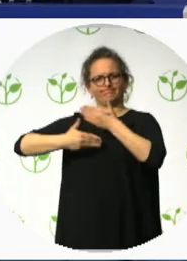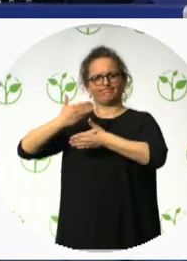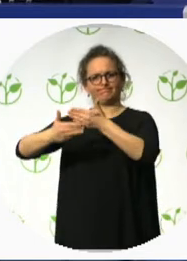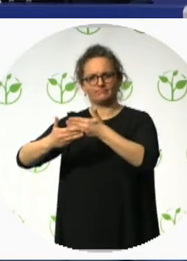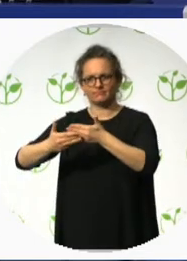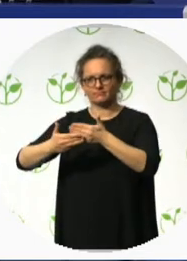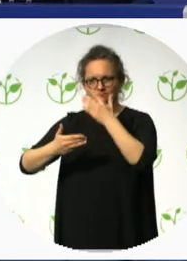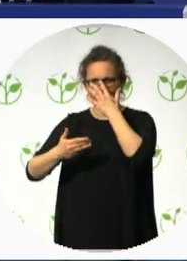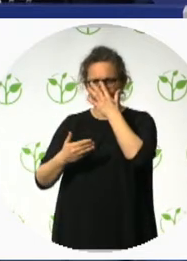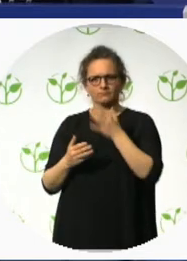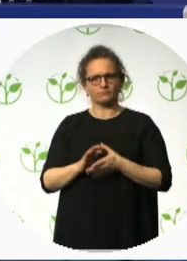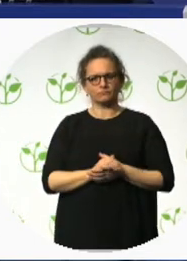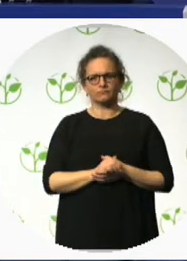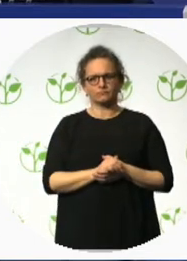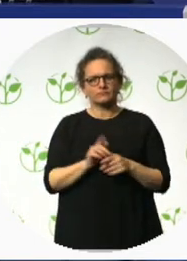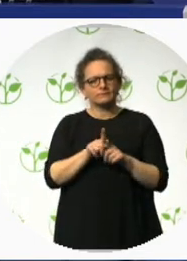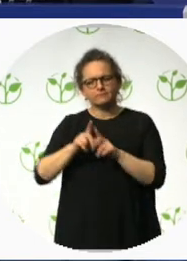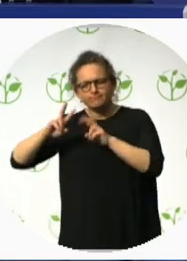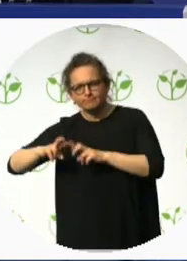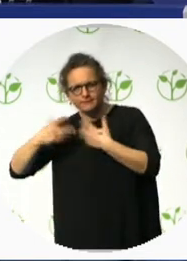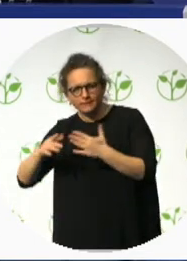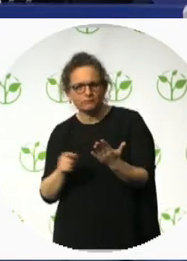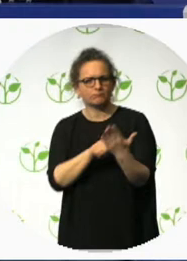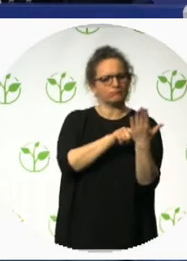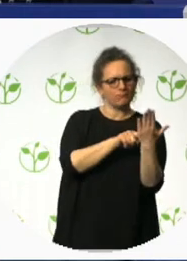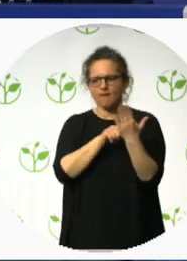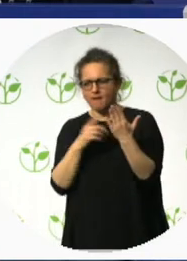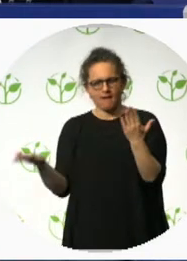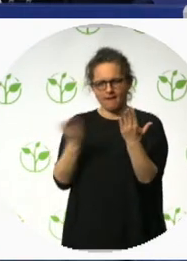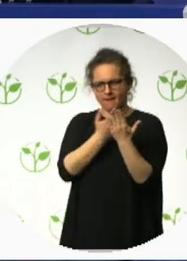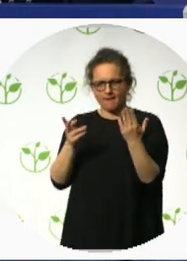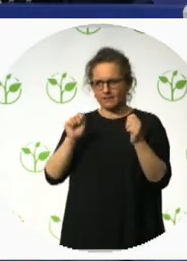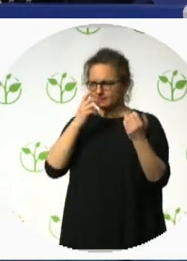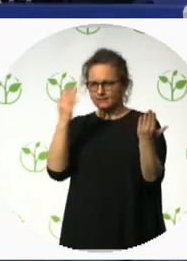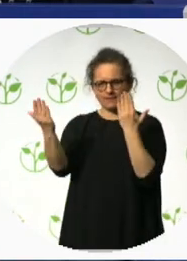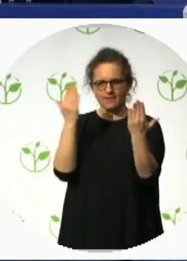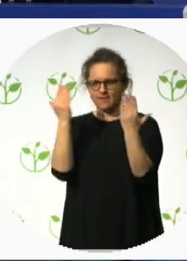you're very welcome to come to me after this session and I can show you the demonstration if you want.